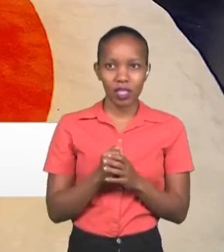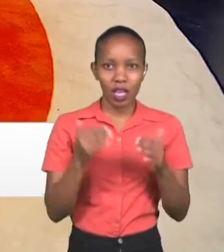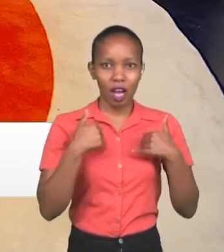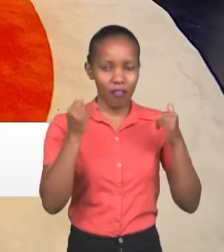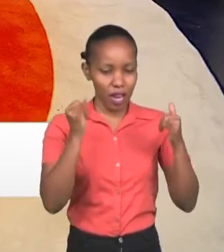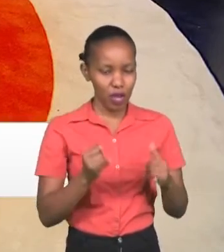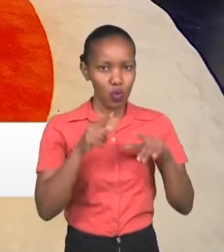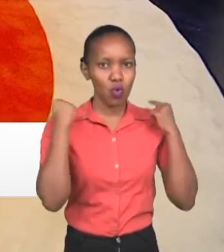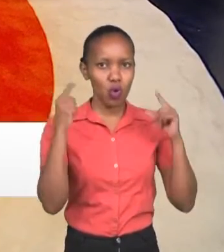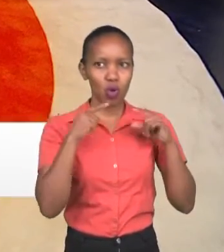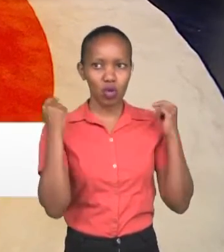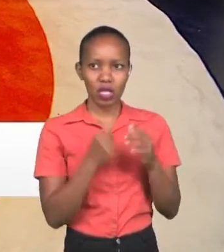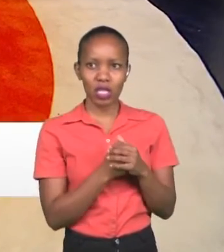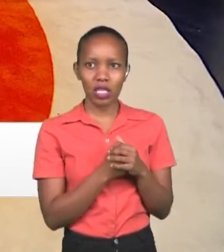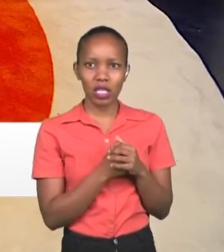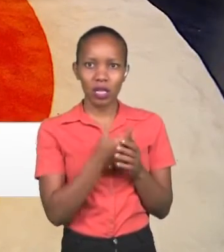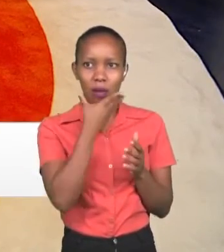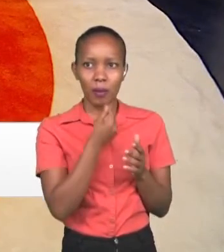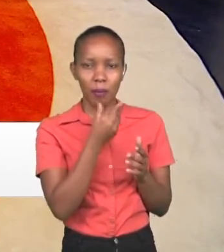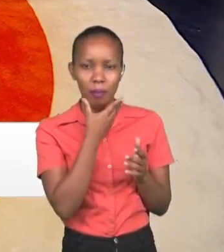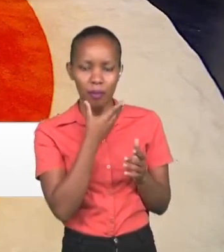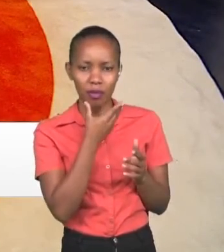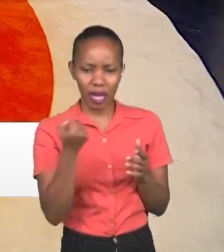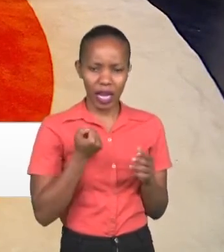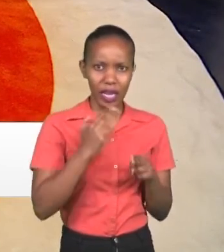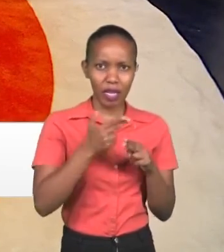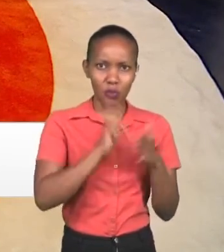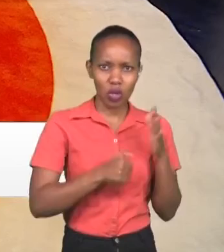guys. Yes. Yeah. Yeah. And so now